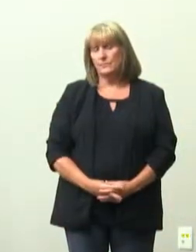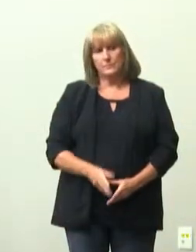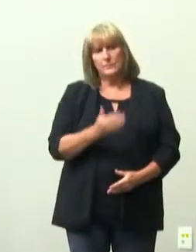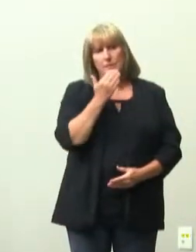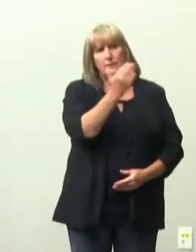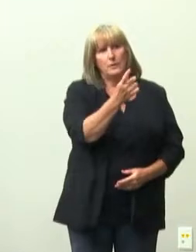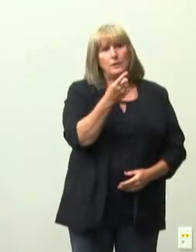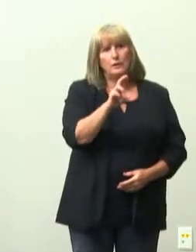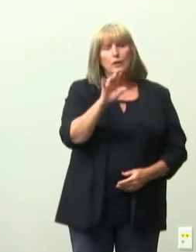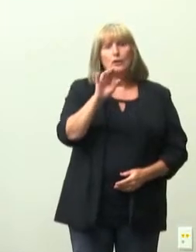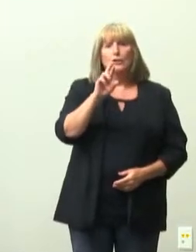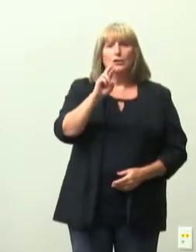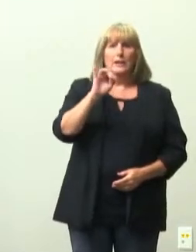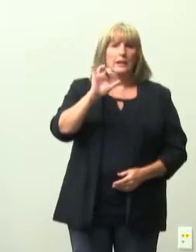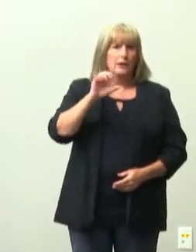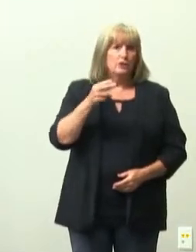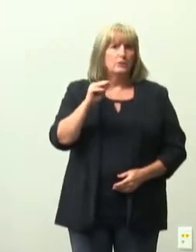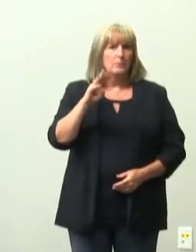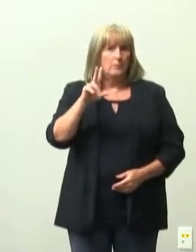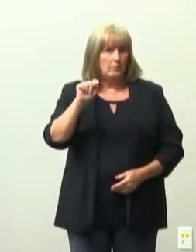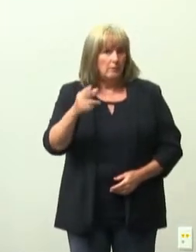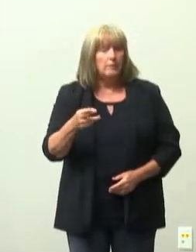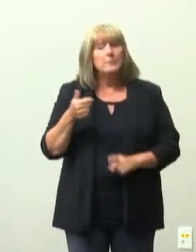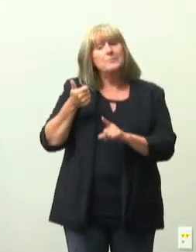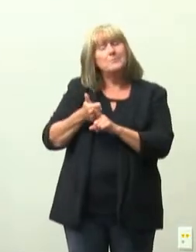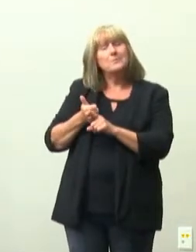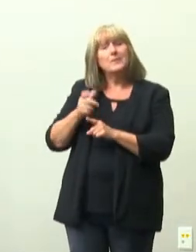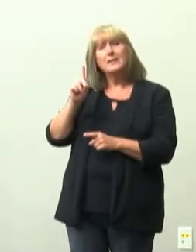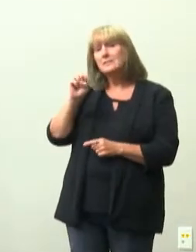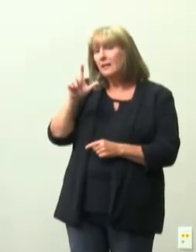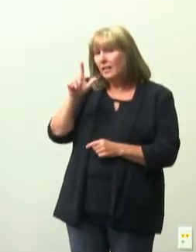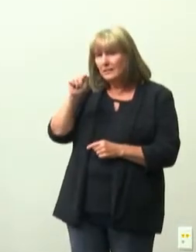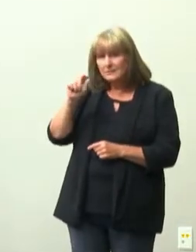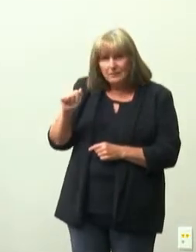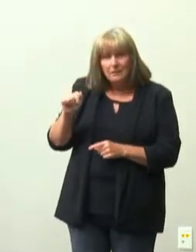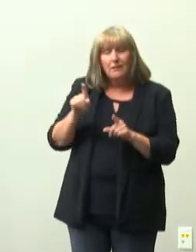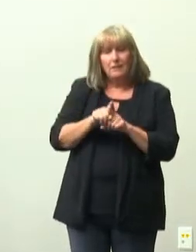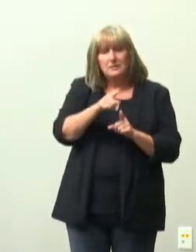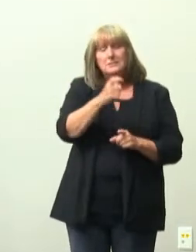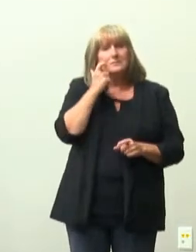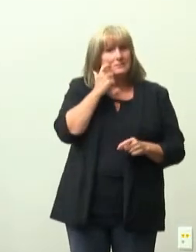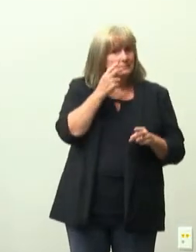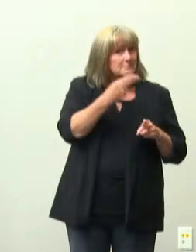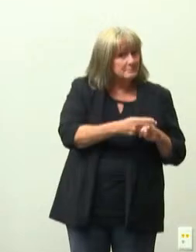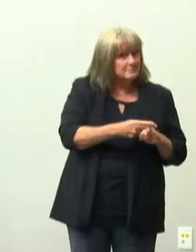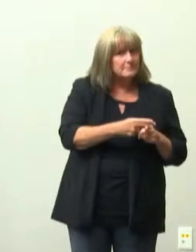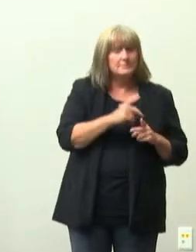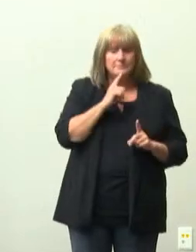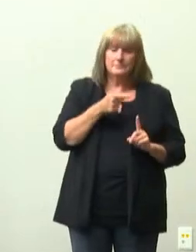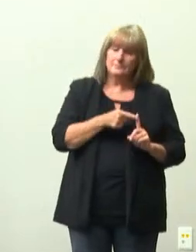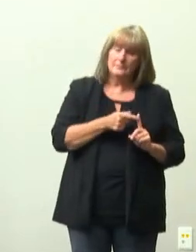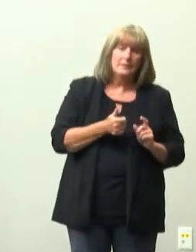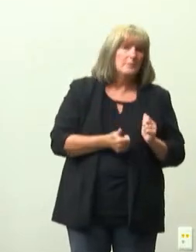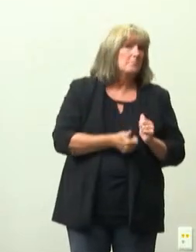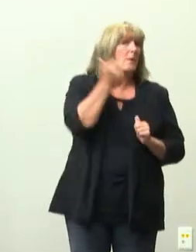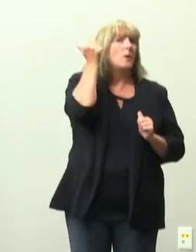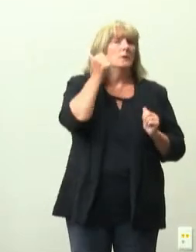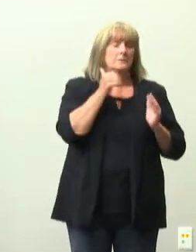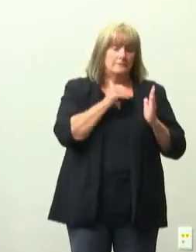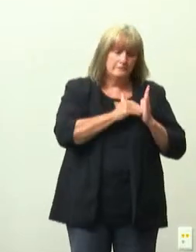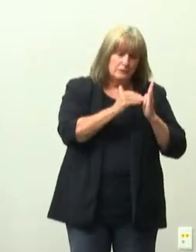Thank you, Dr. Richmond. The Delta variant, as Dr. Richmond said, is really now the most